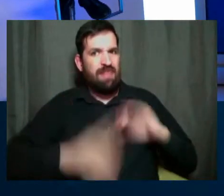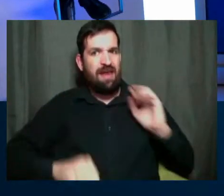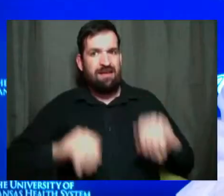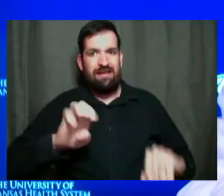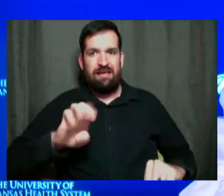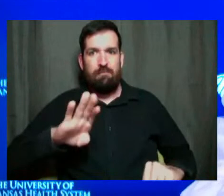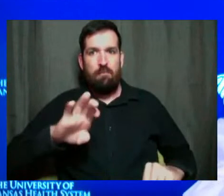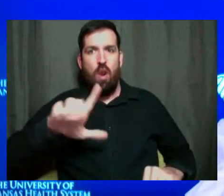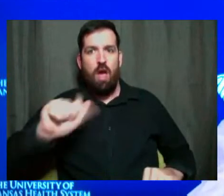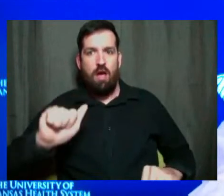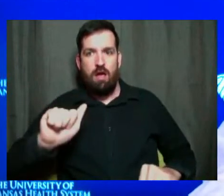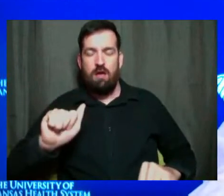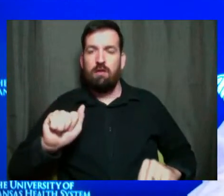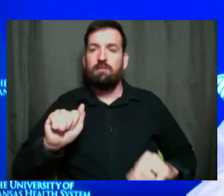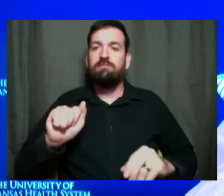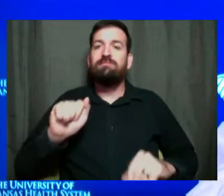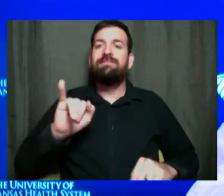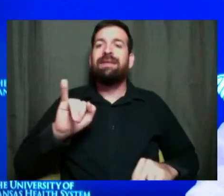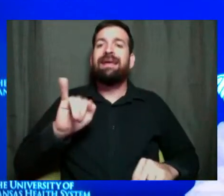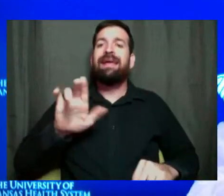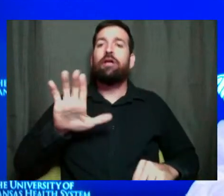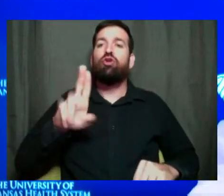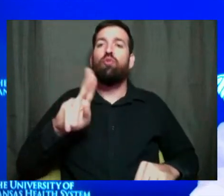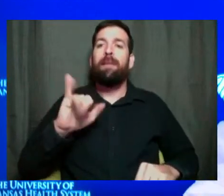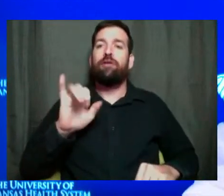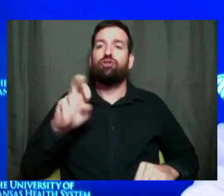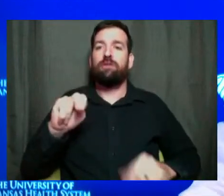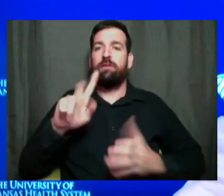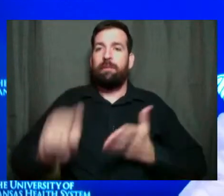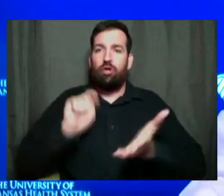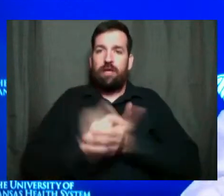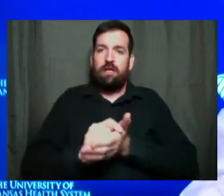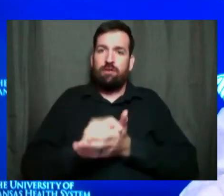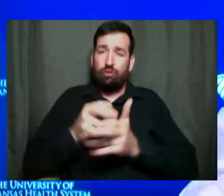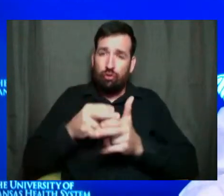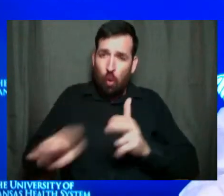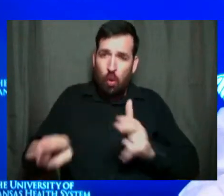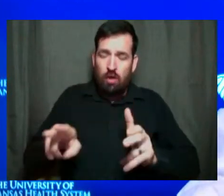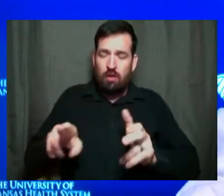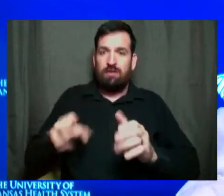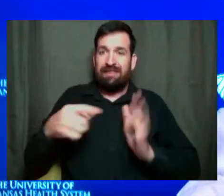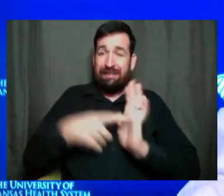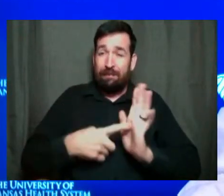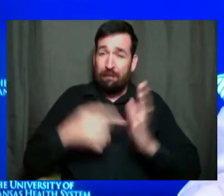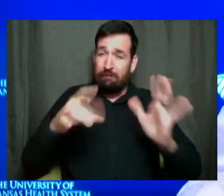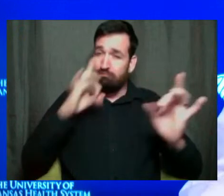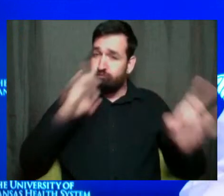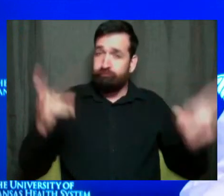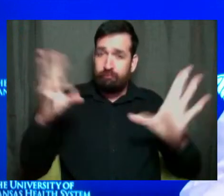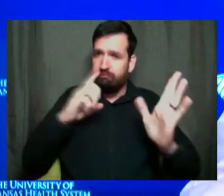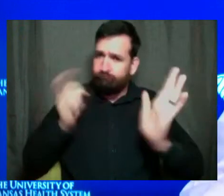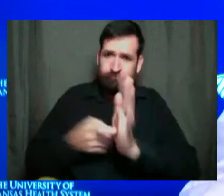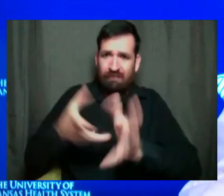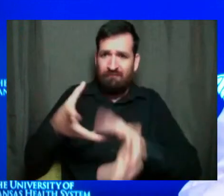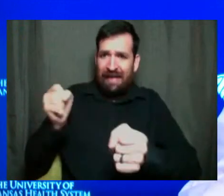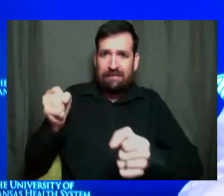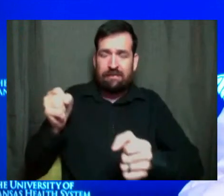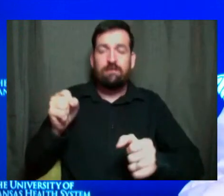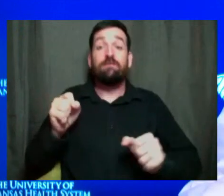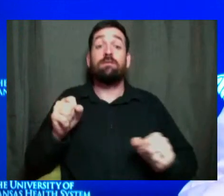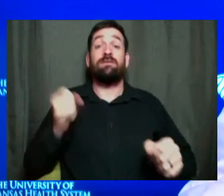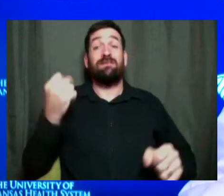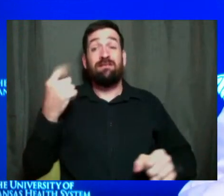short incubation period and patients' symptoms are horribly severe and you can identify them early on. People have symptoms that can be confused for